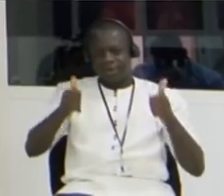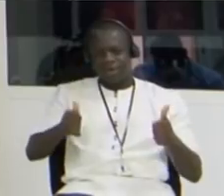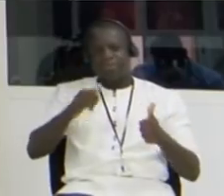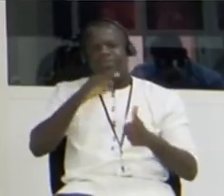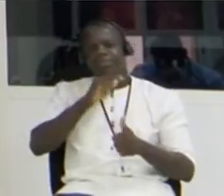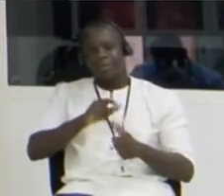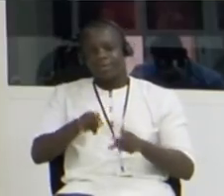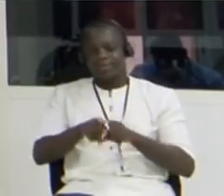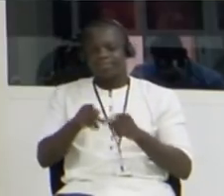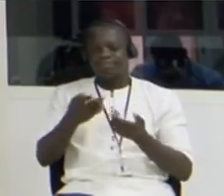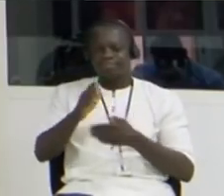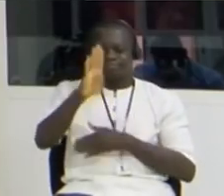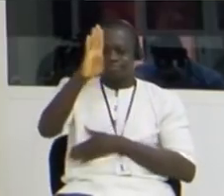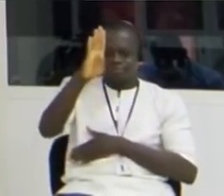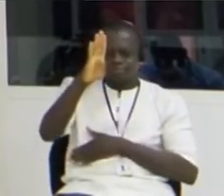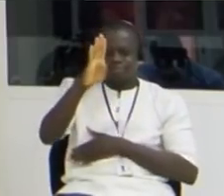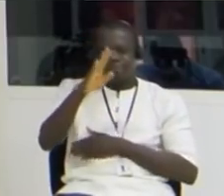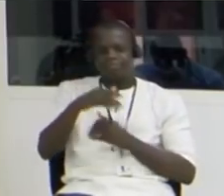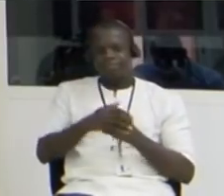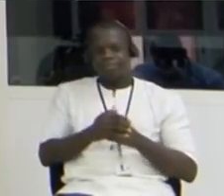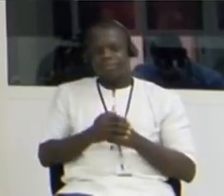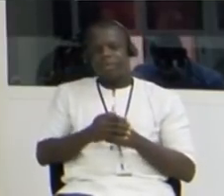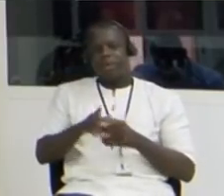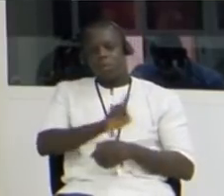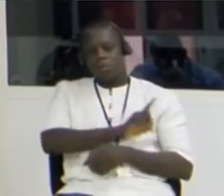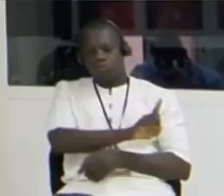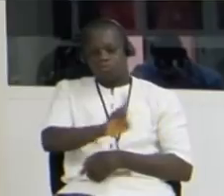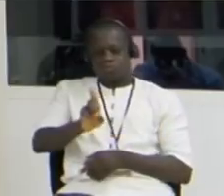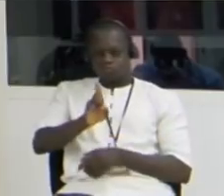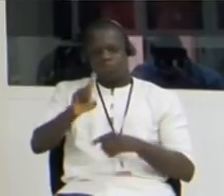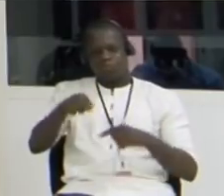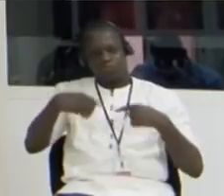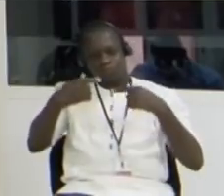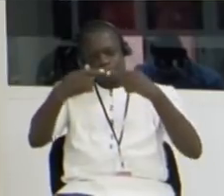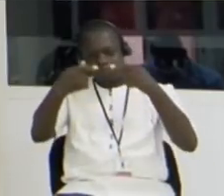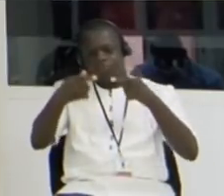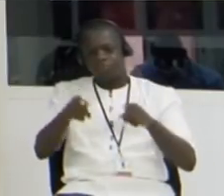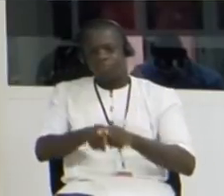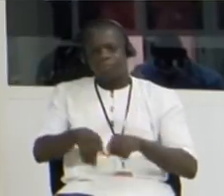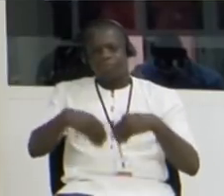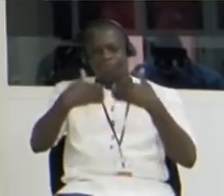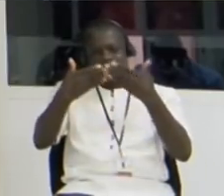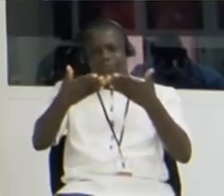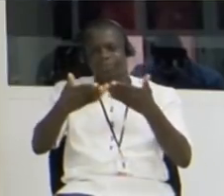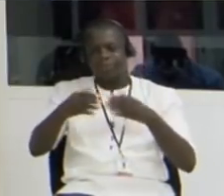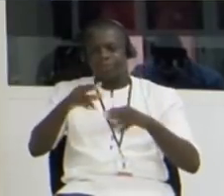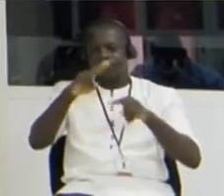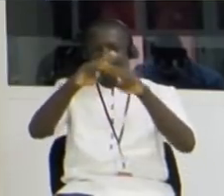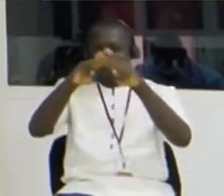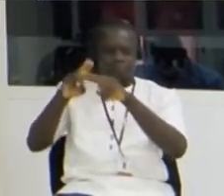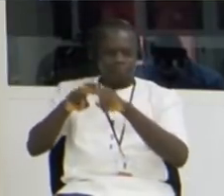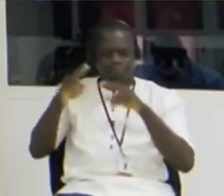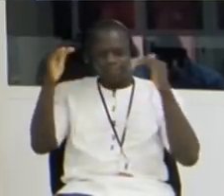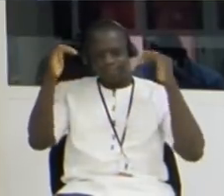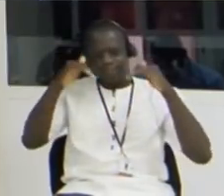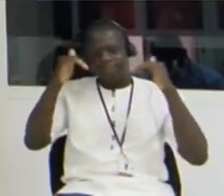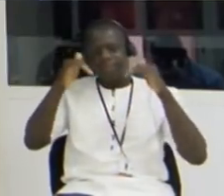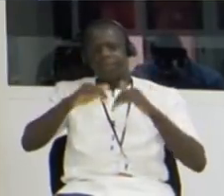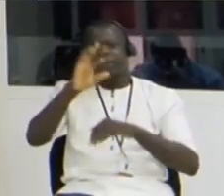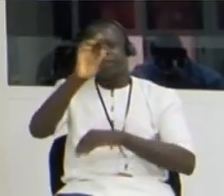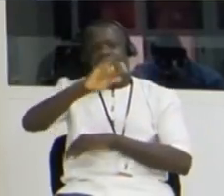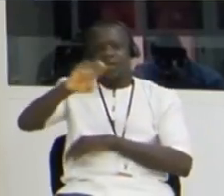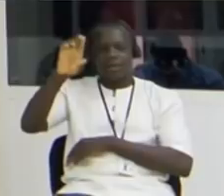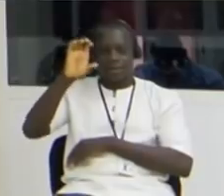Lord God Almighty, we continue to bring the sittings of the Trrc before the throne of